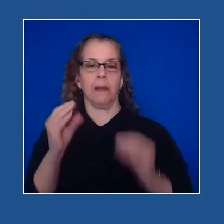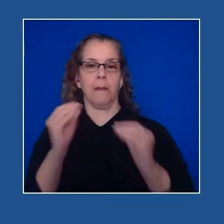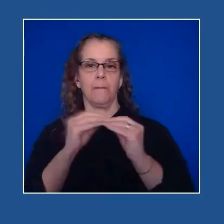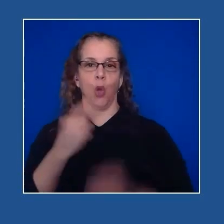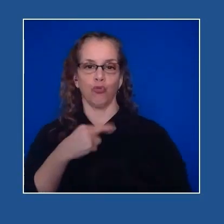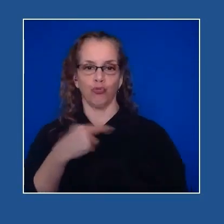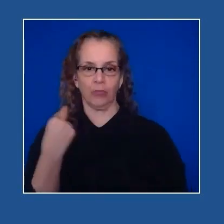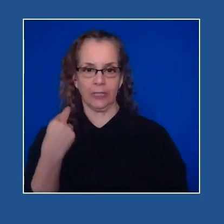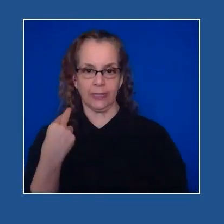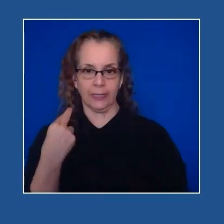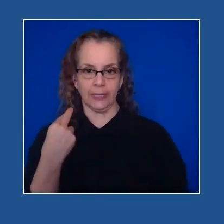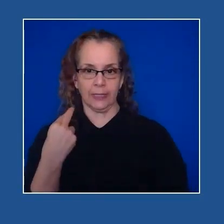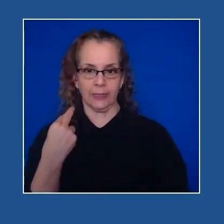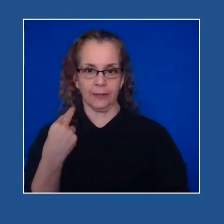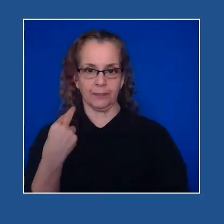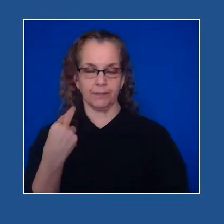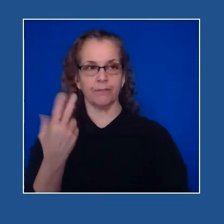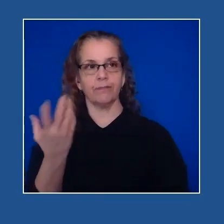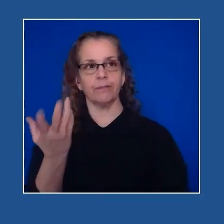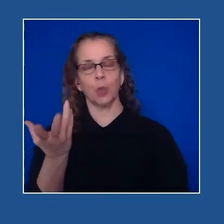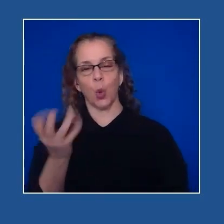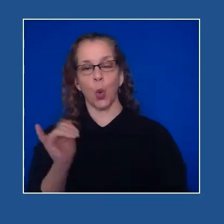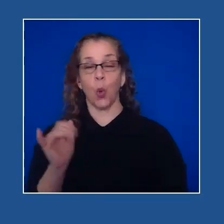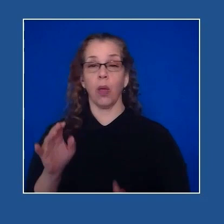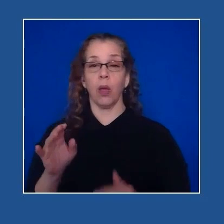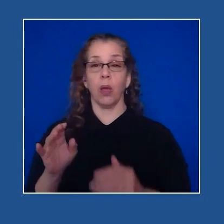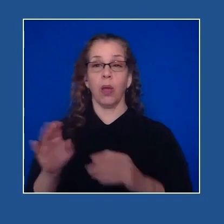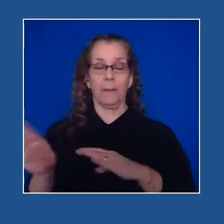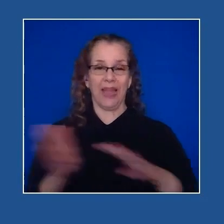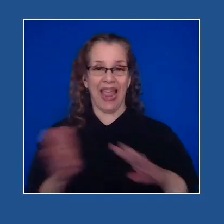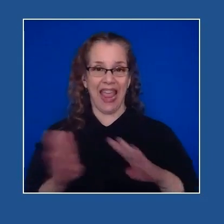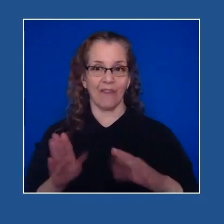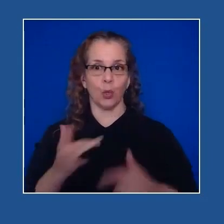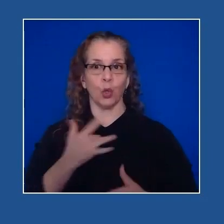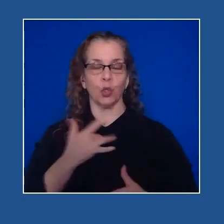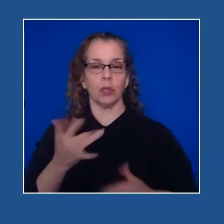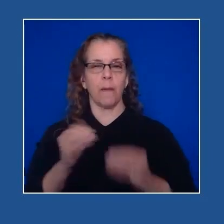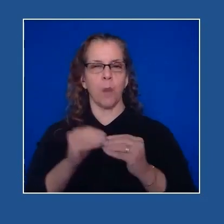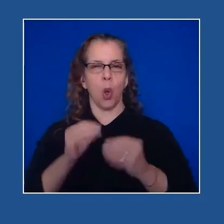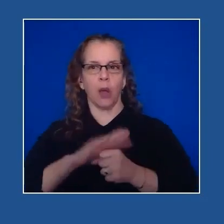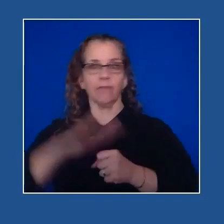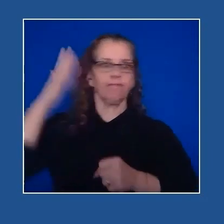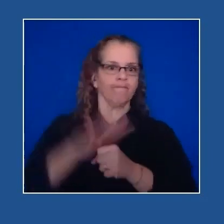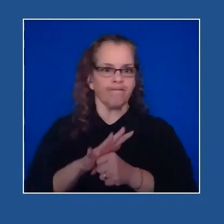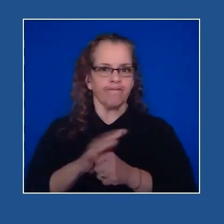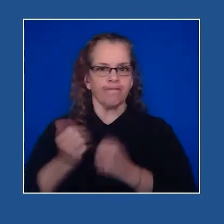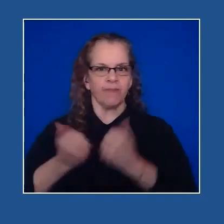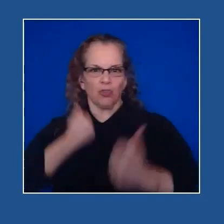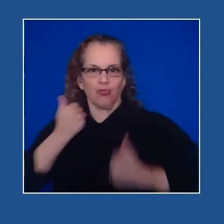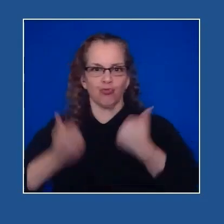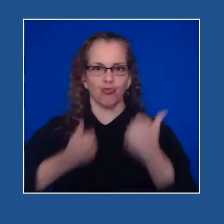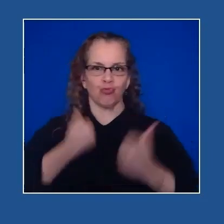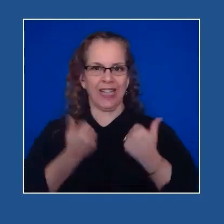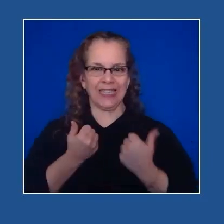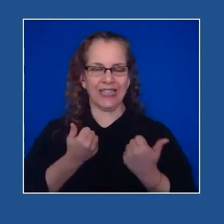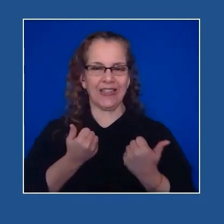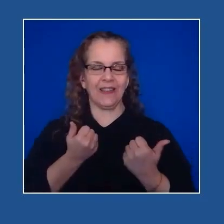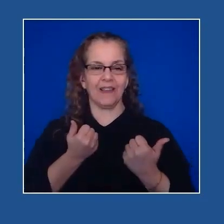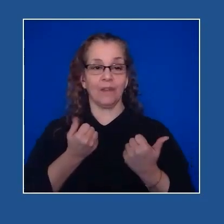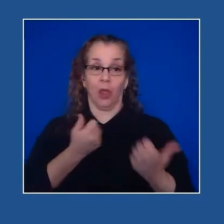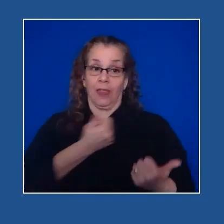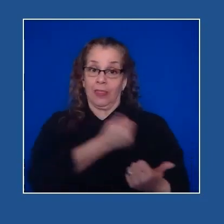so behaviors might be more explosive, aggressive towards themselves or